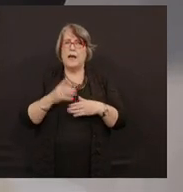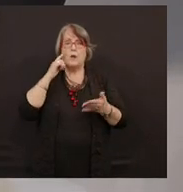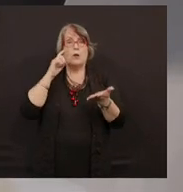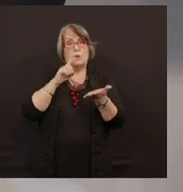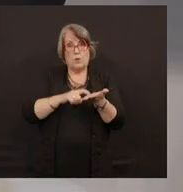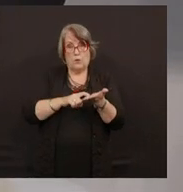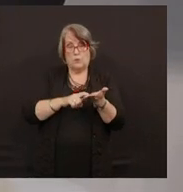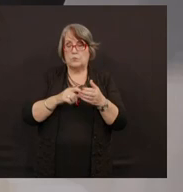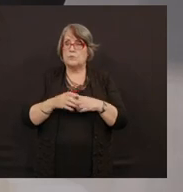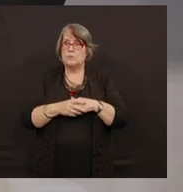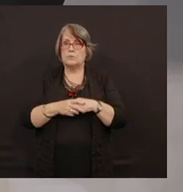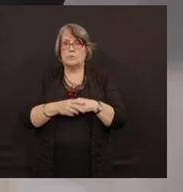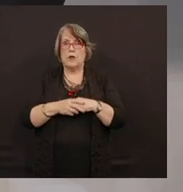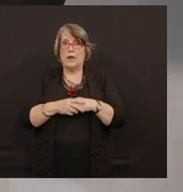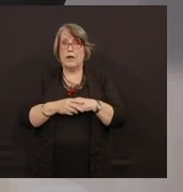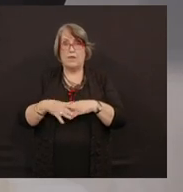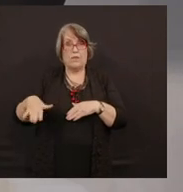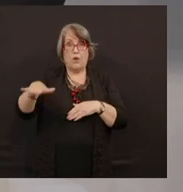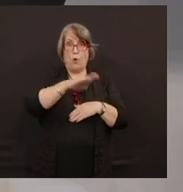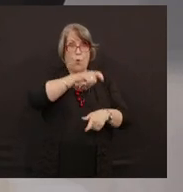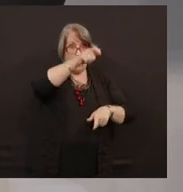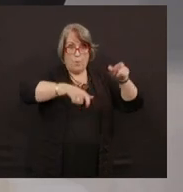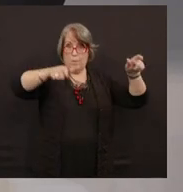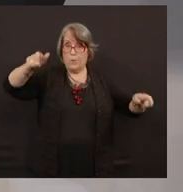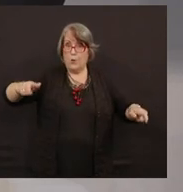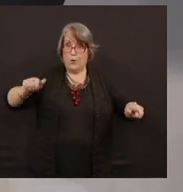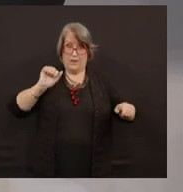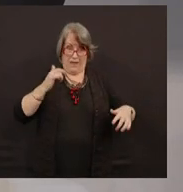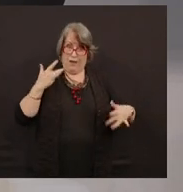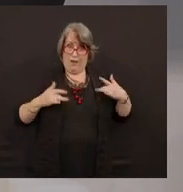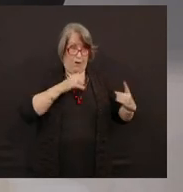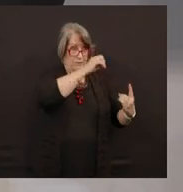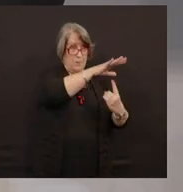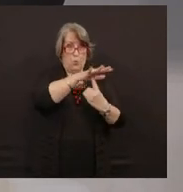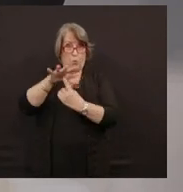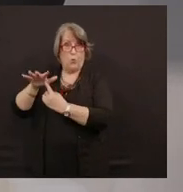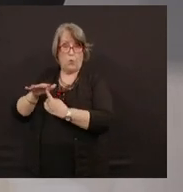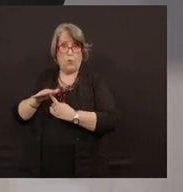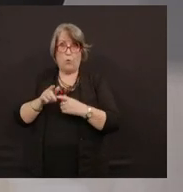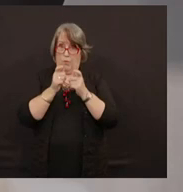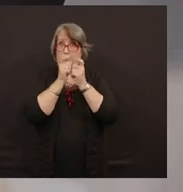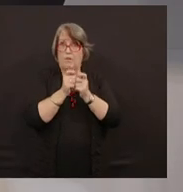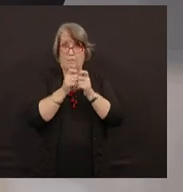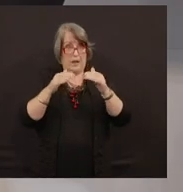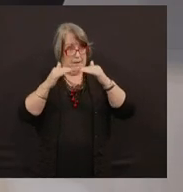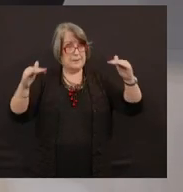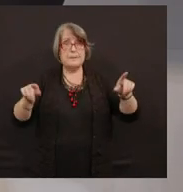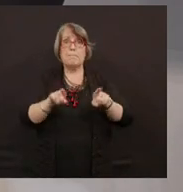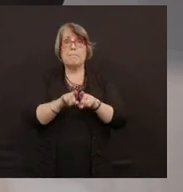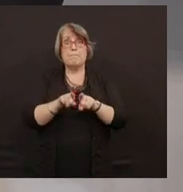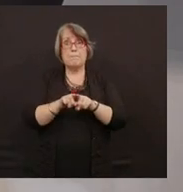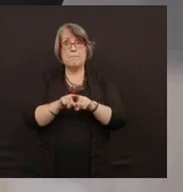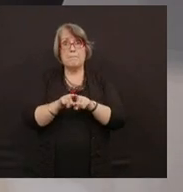acknowledging that every human life is important and has equal value,